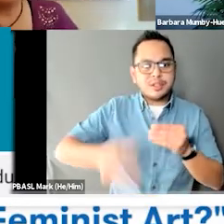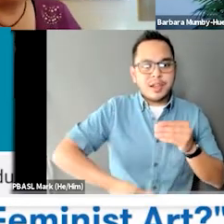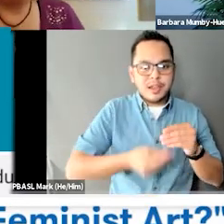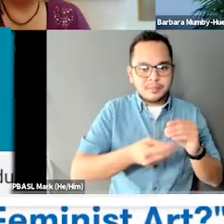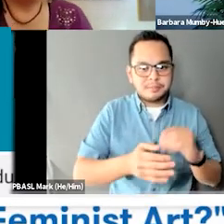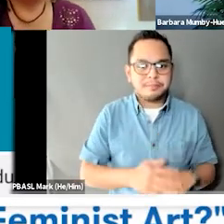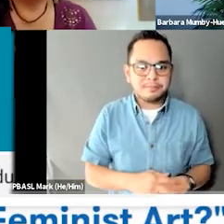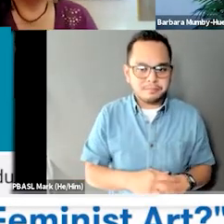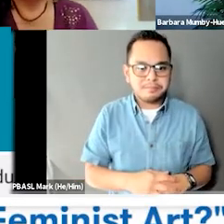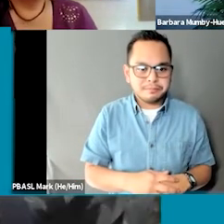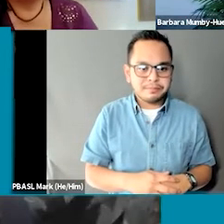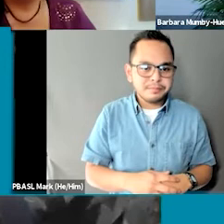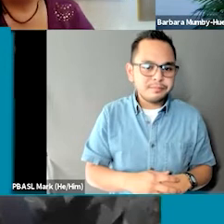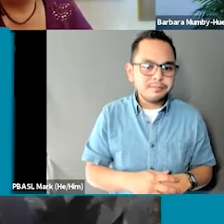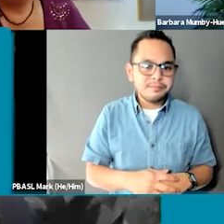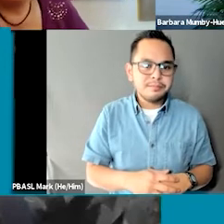slide.